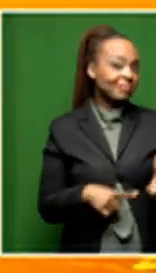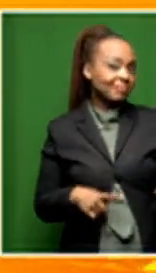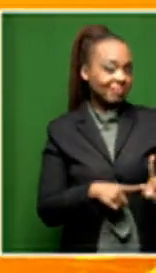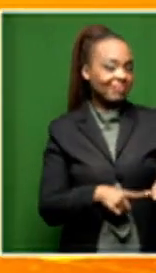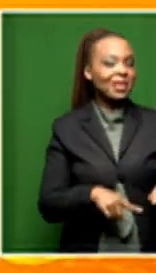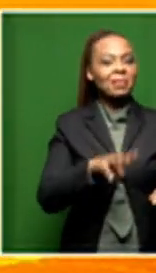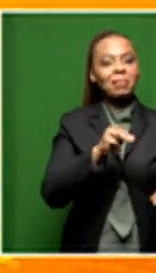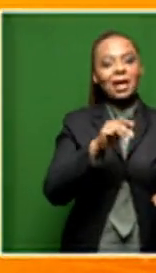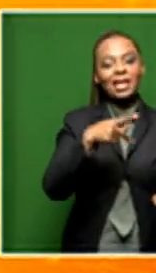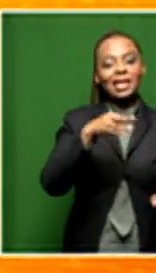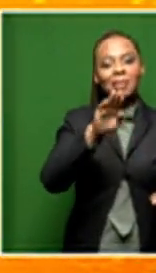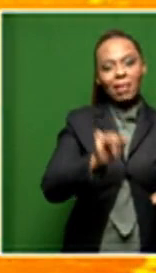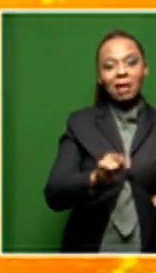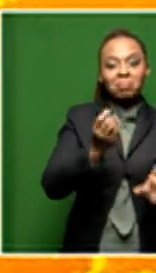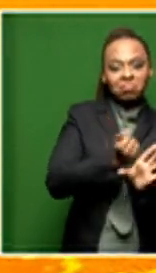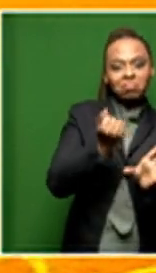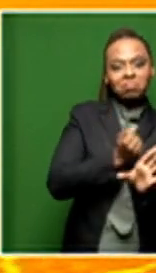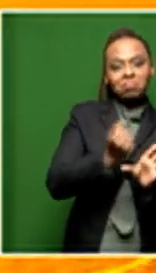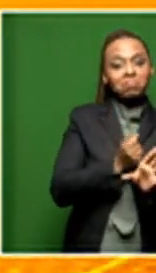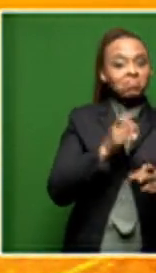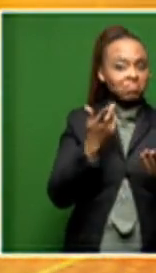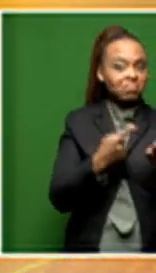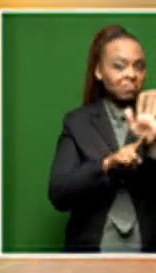on her food page, which was mainly meant to help the